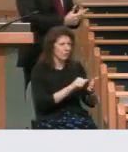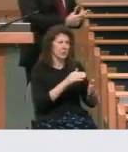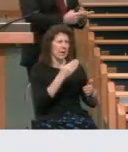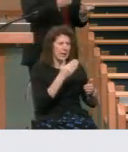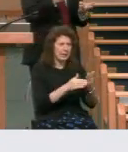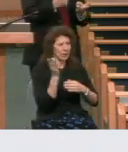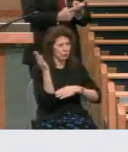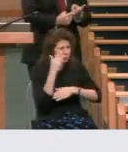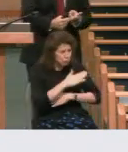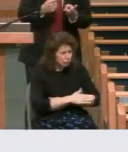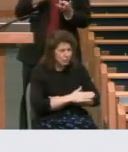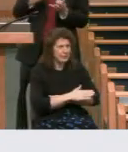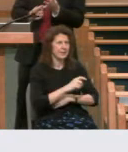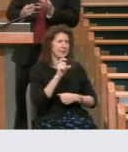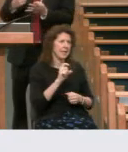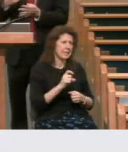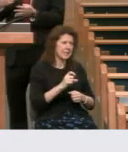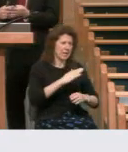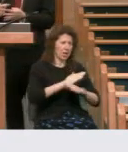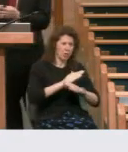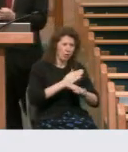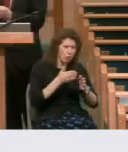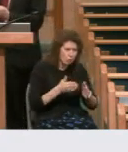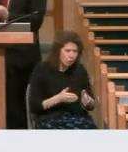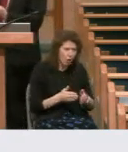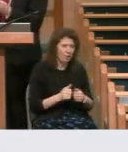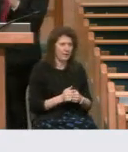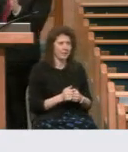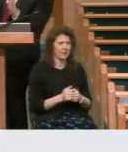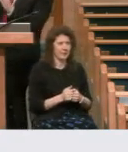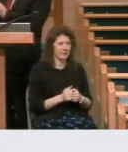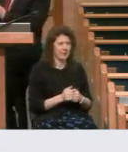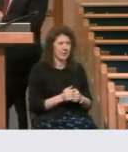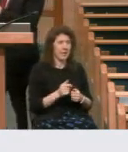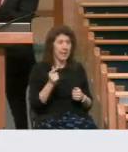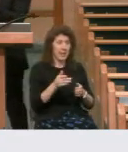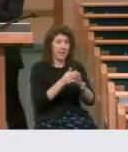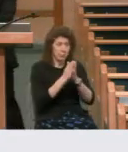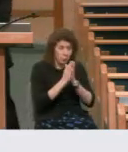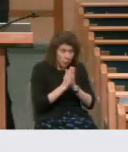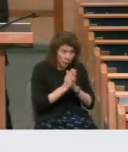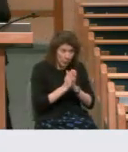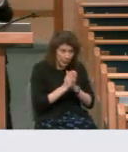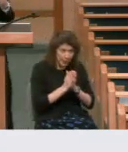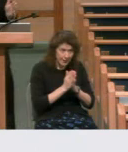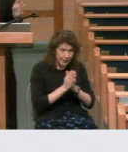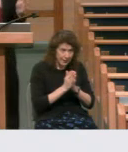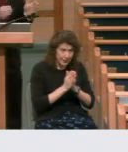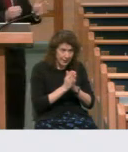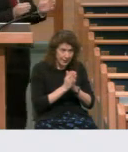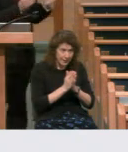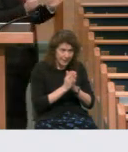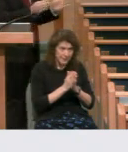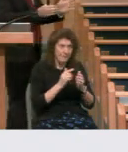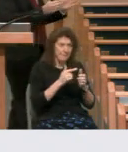this permission. I need an armed guard. So when he prayed, it wasn't like he prayed, I hope God does something. He prayed and then had things in